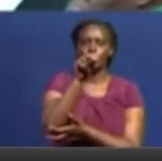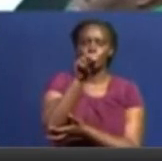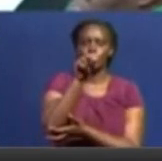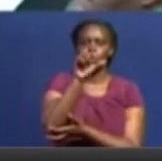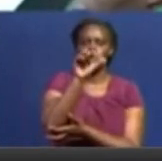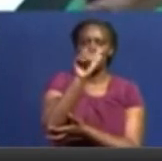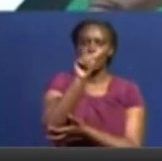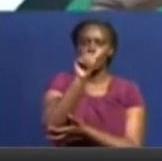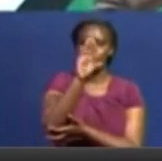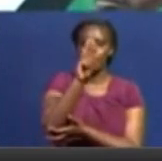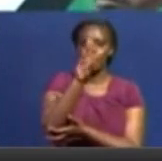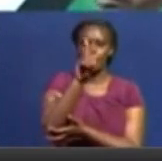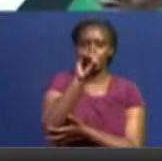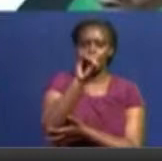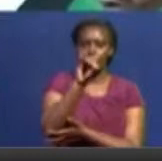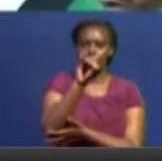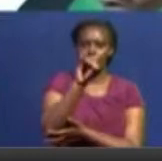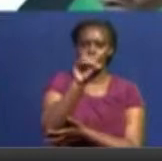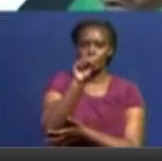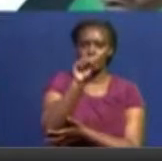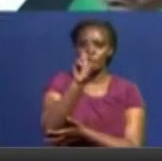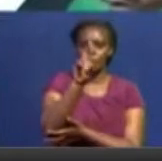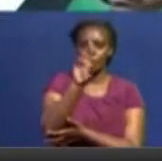Ibrahim Abdi Sane.